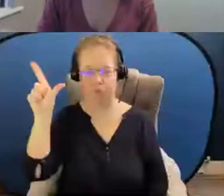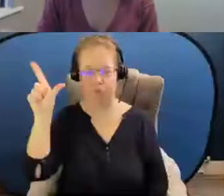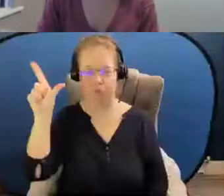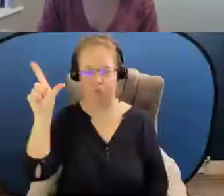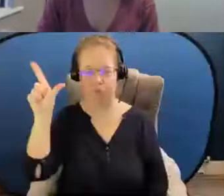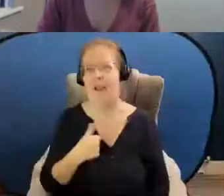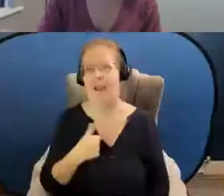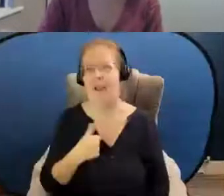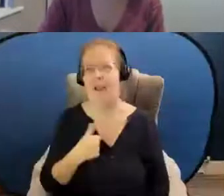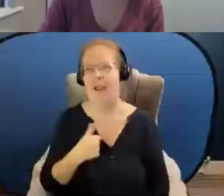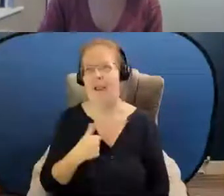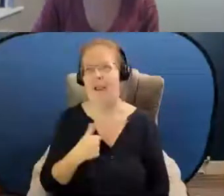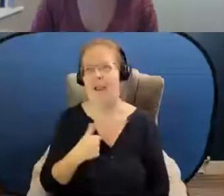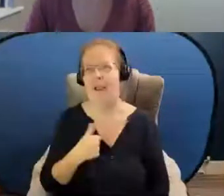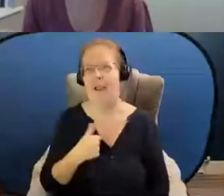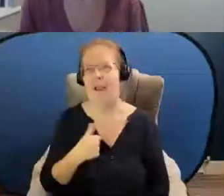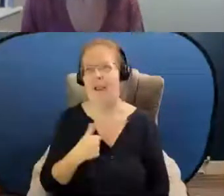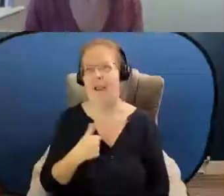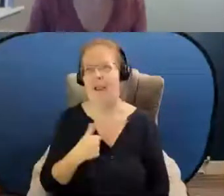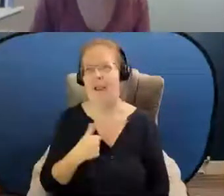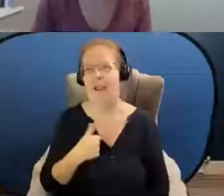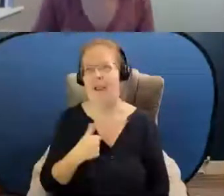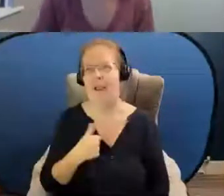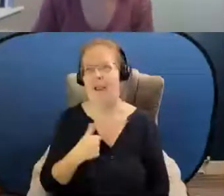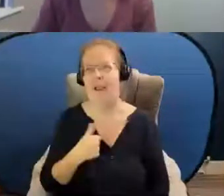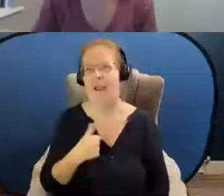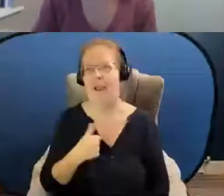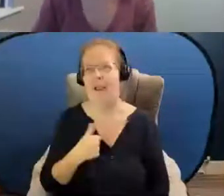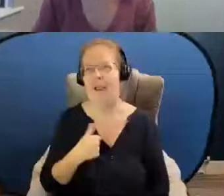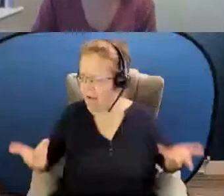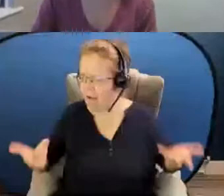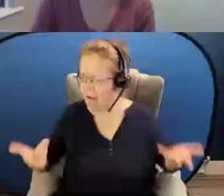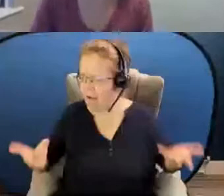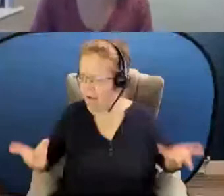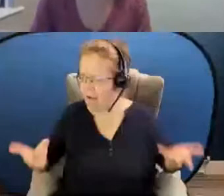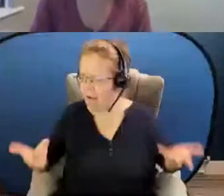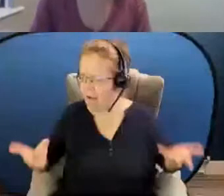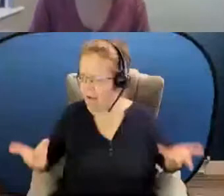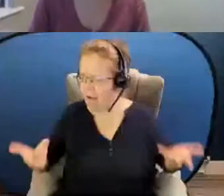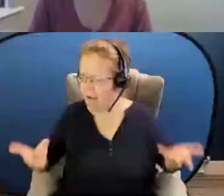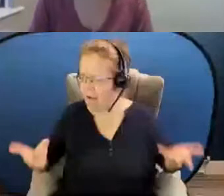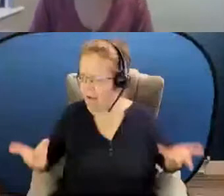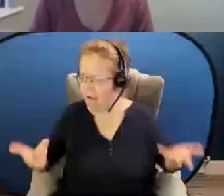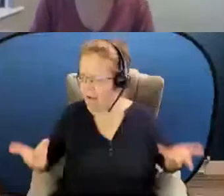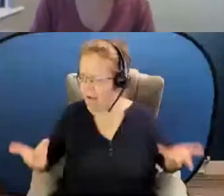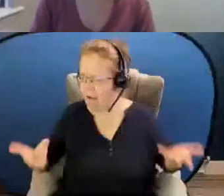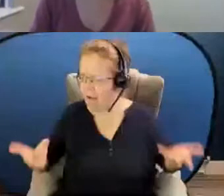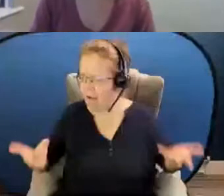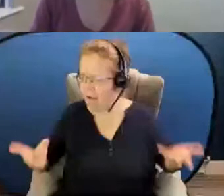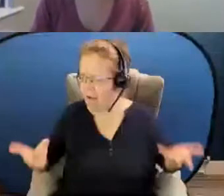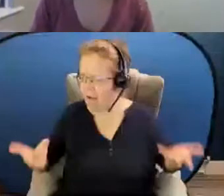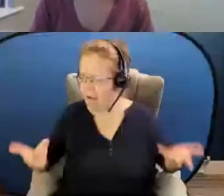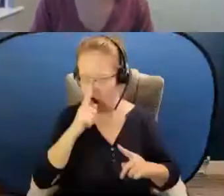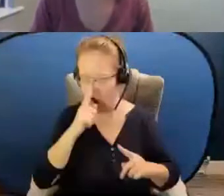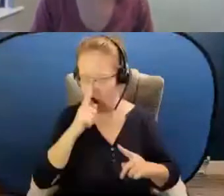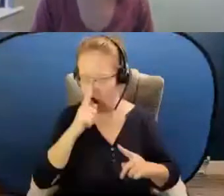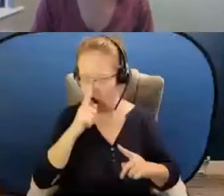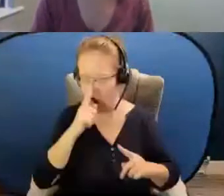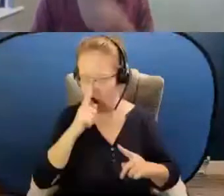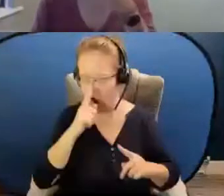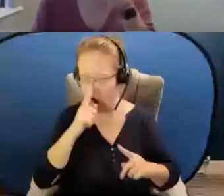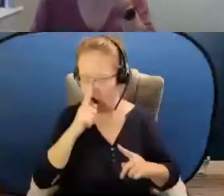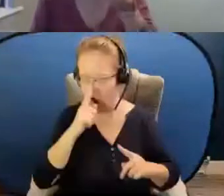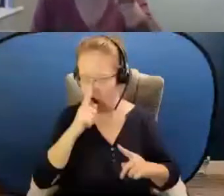make it my drag and drop accessible, therefore, you know, it can't be, you know, interact. So it's not, obviously, that's just one example. But, you know, from your point of